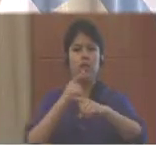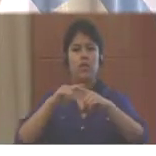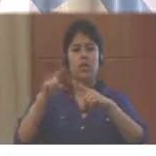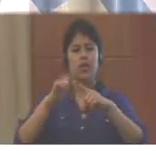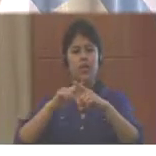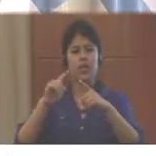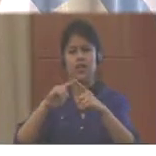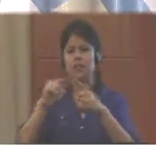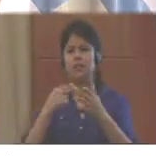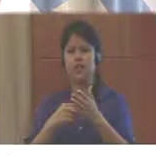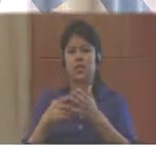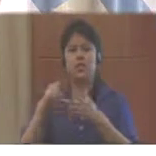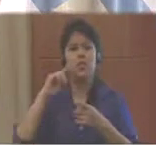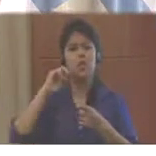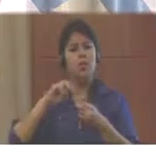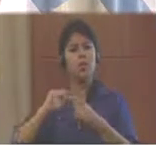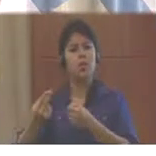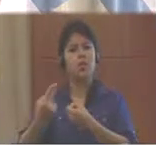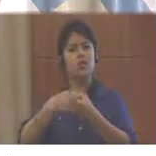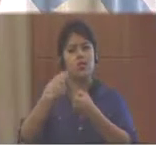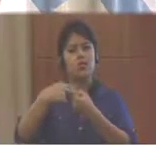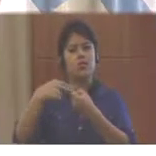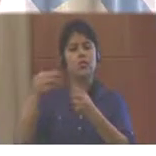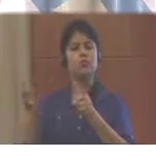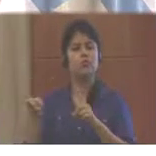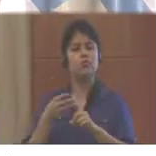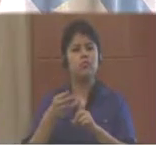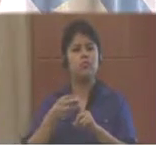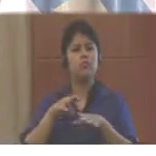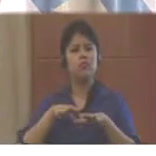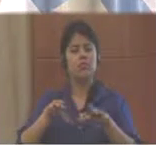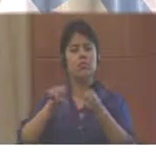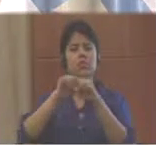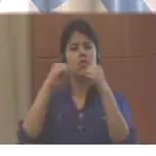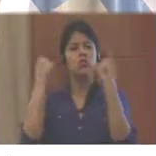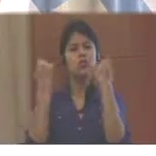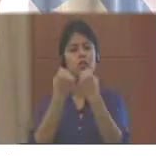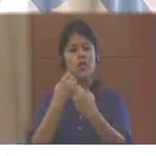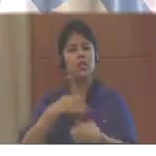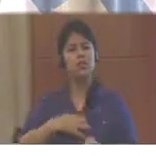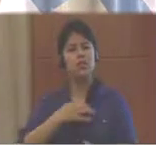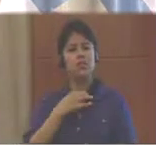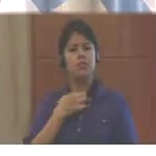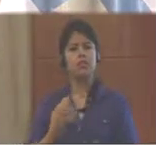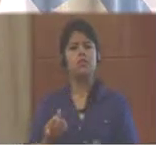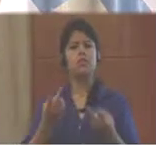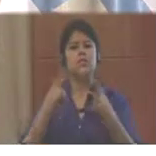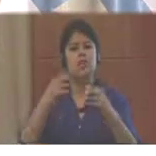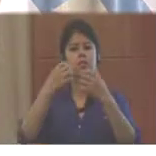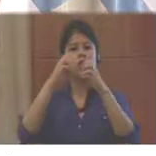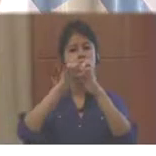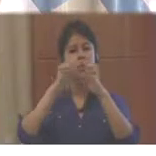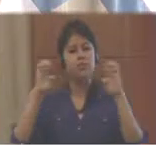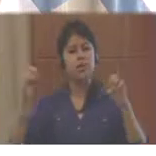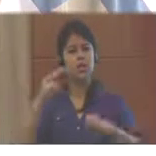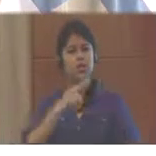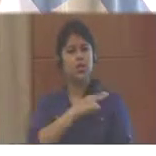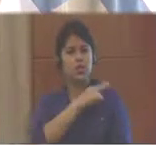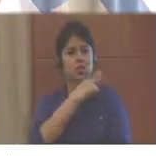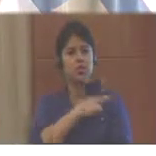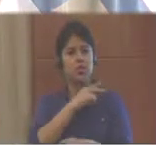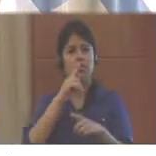and strengthen mechanisms for participation of the networks of the civil